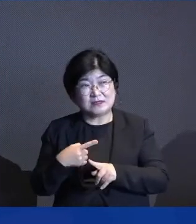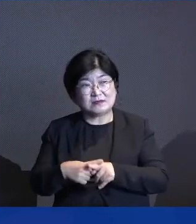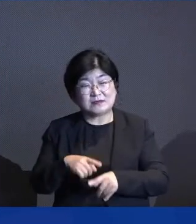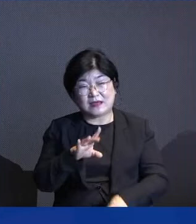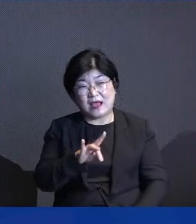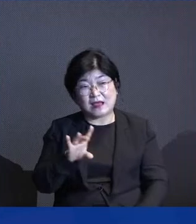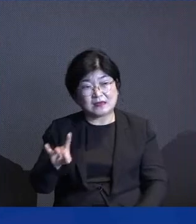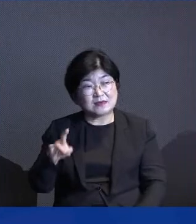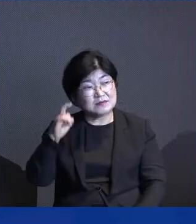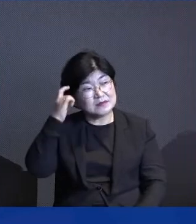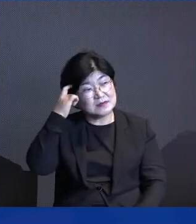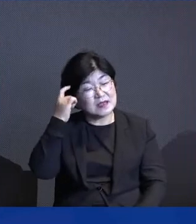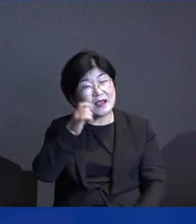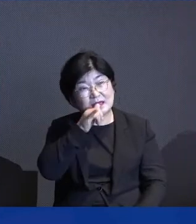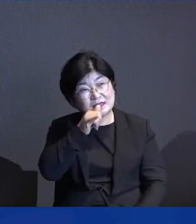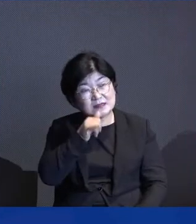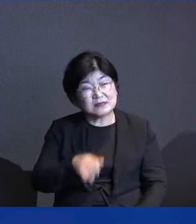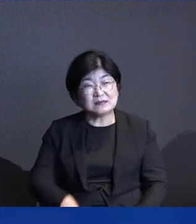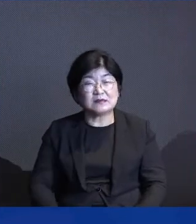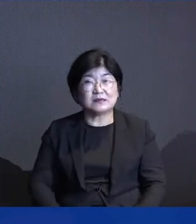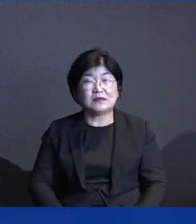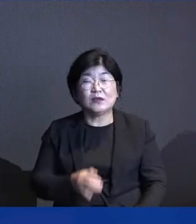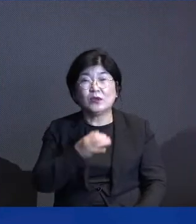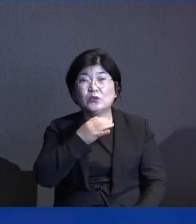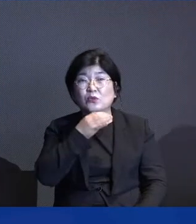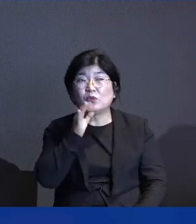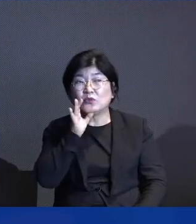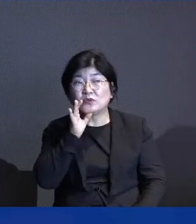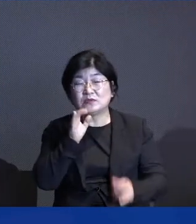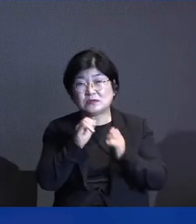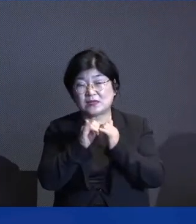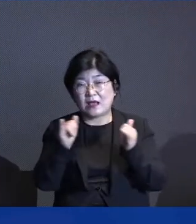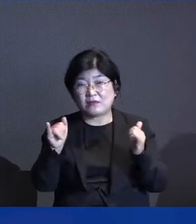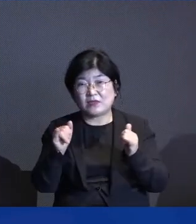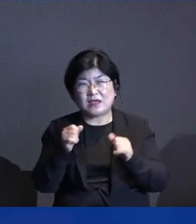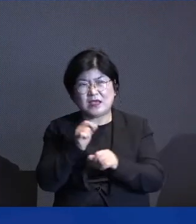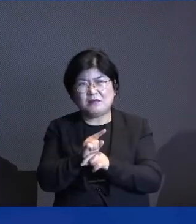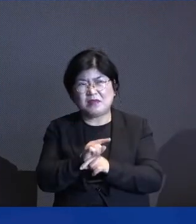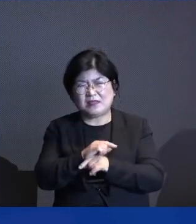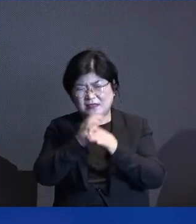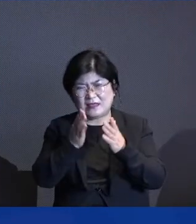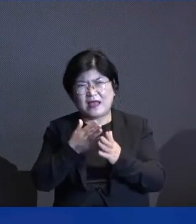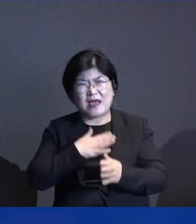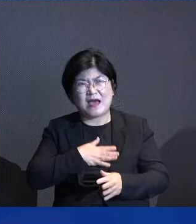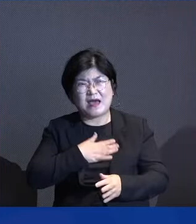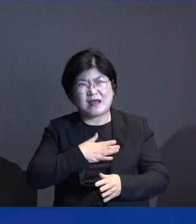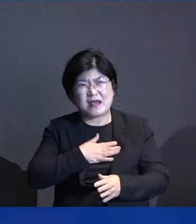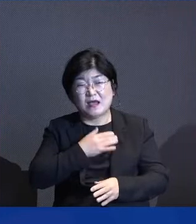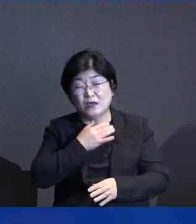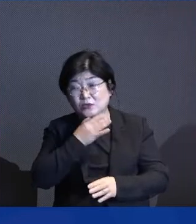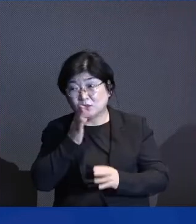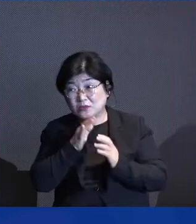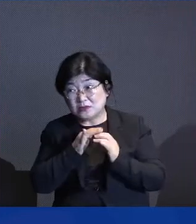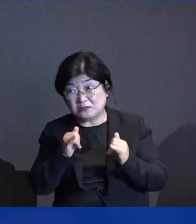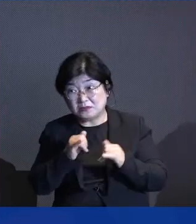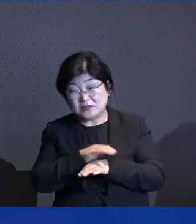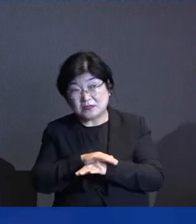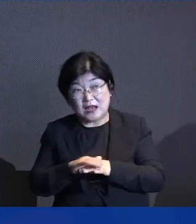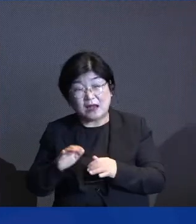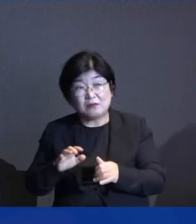know everything about older adults and just do whatever we think is important for older adults, but we need to incorporate